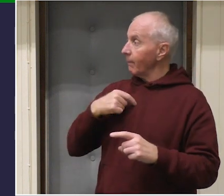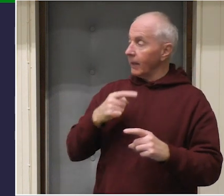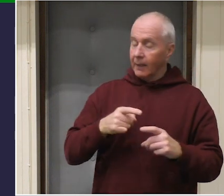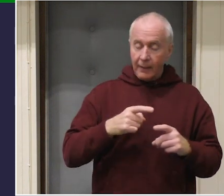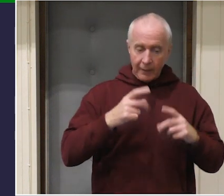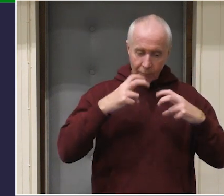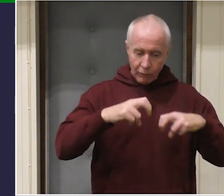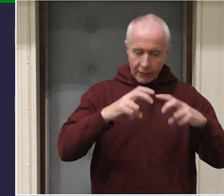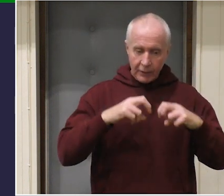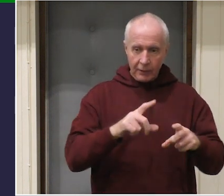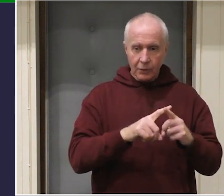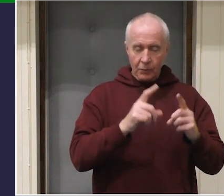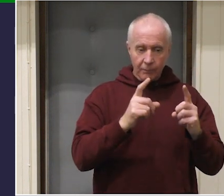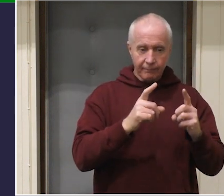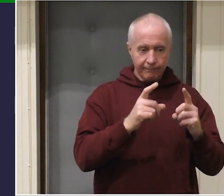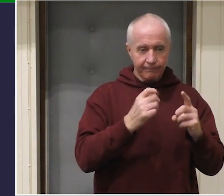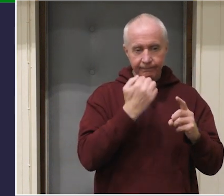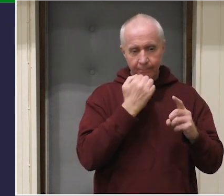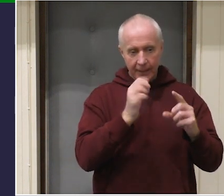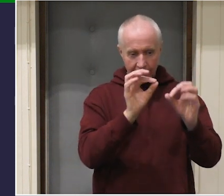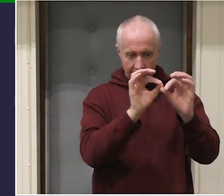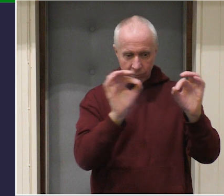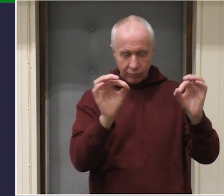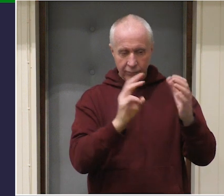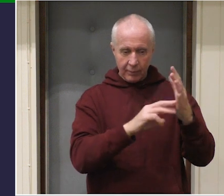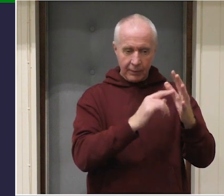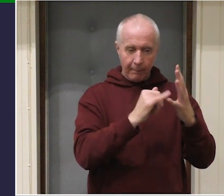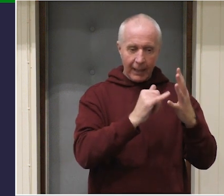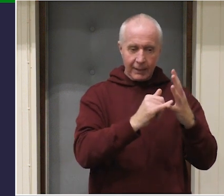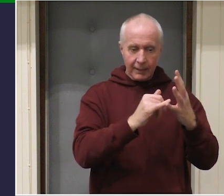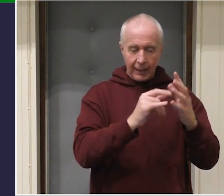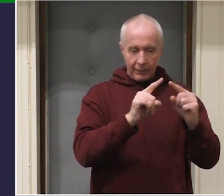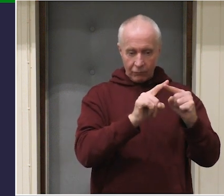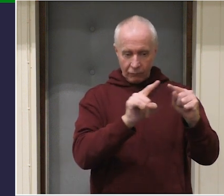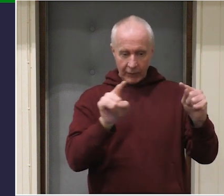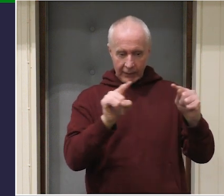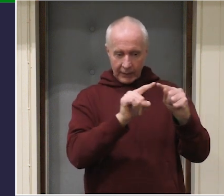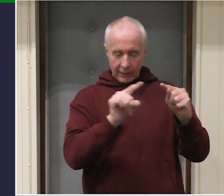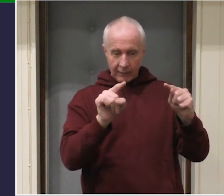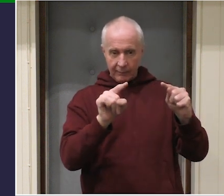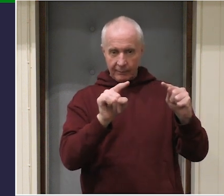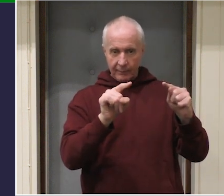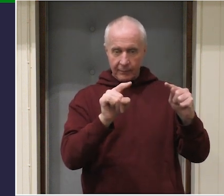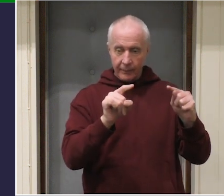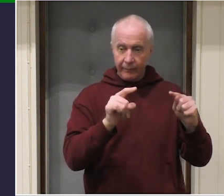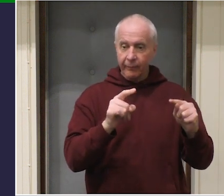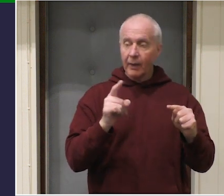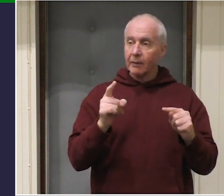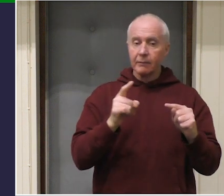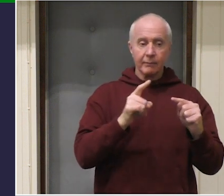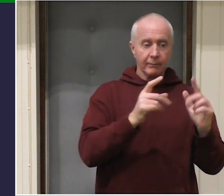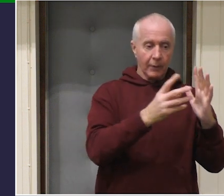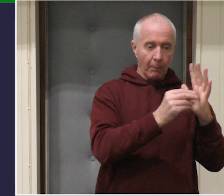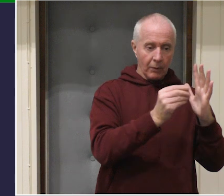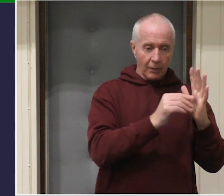and radii of these stars, and then a pile of these pulsations, and go to our tame theorists and say, can your models match this